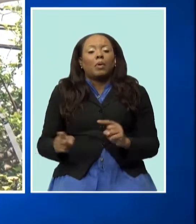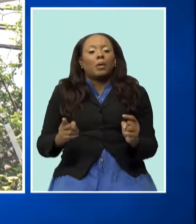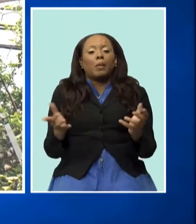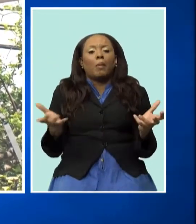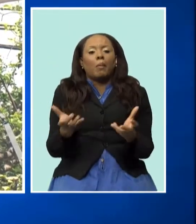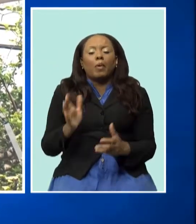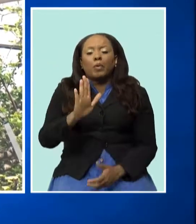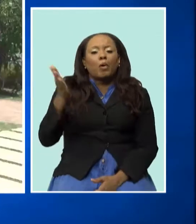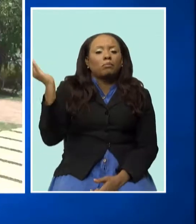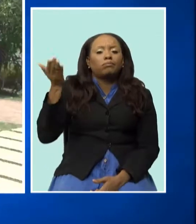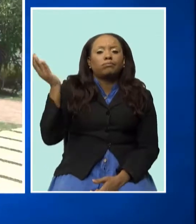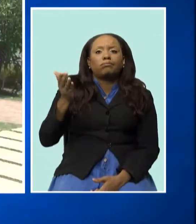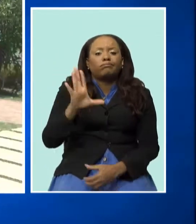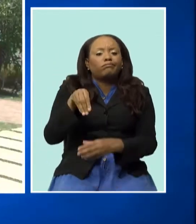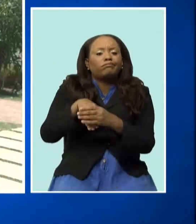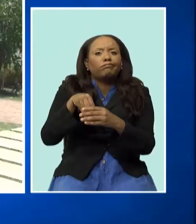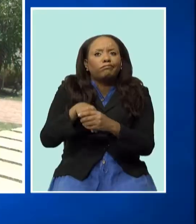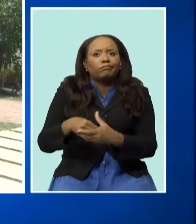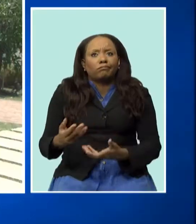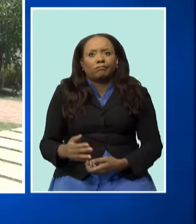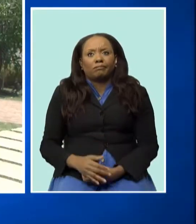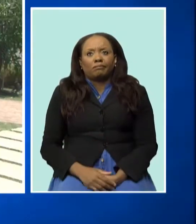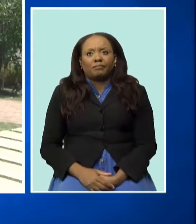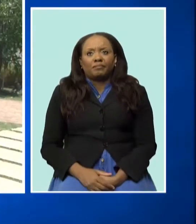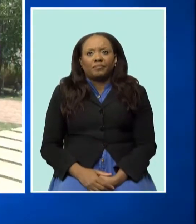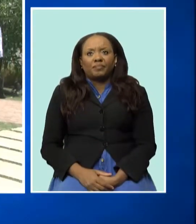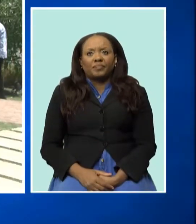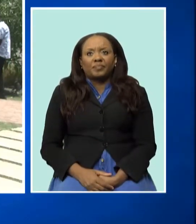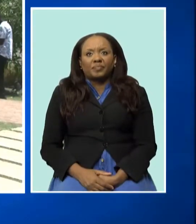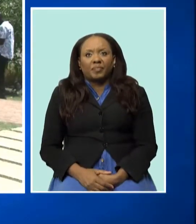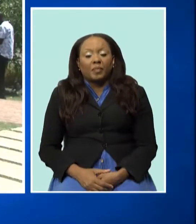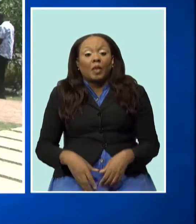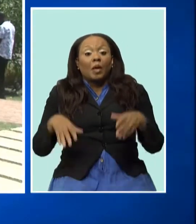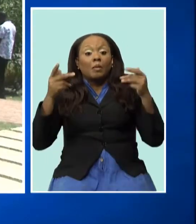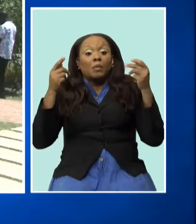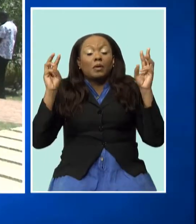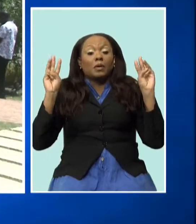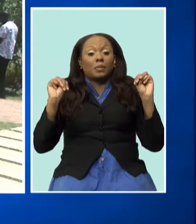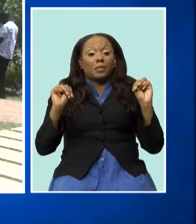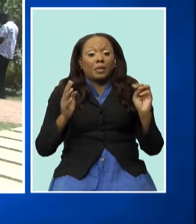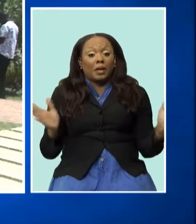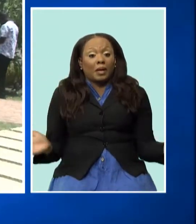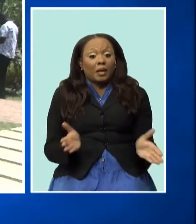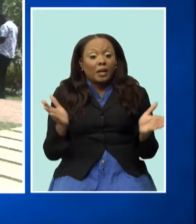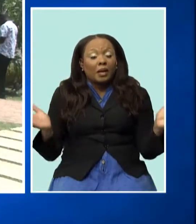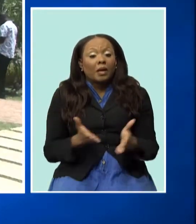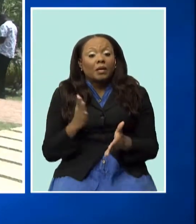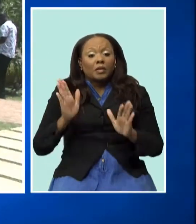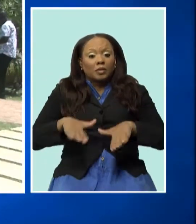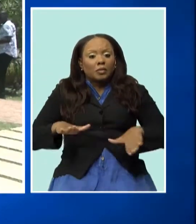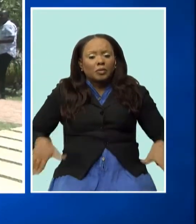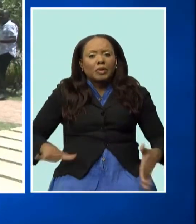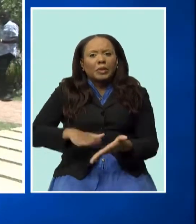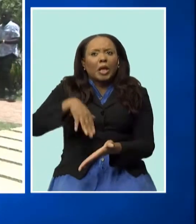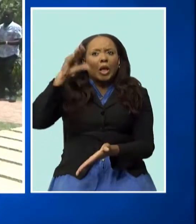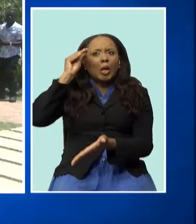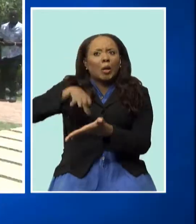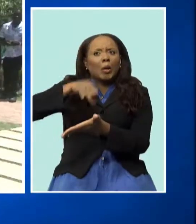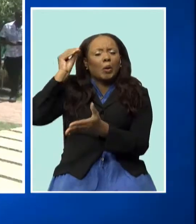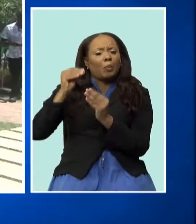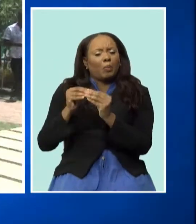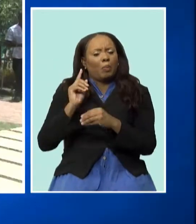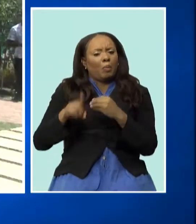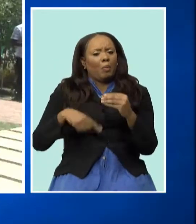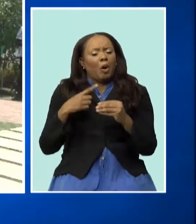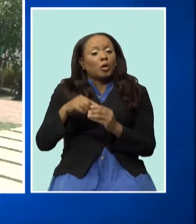the debate themselves. As Prime Minister Mayor Amor Motley encouraged the children to know more about Shirley Chisholm and all that she